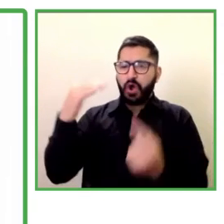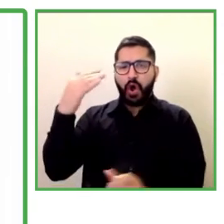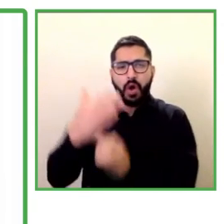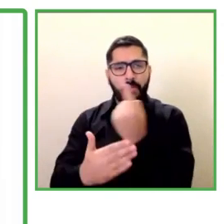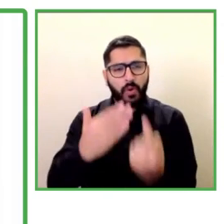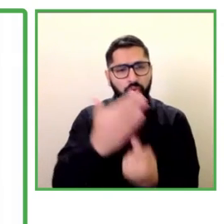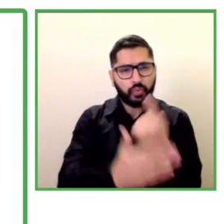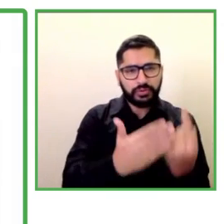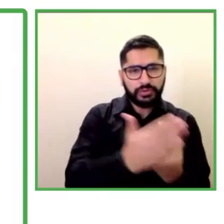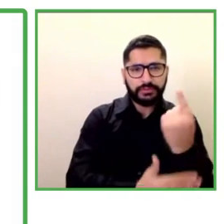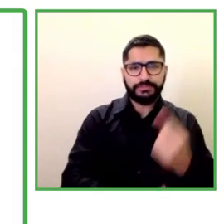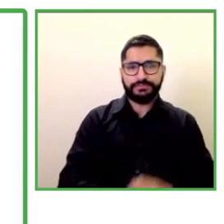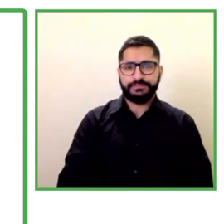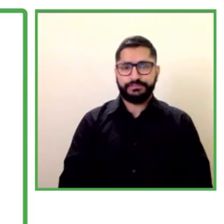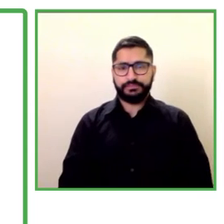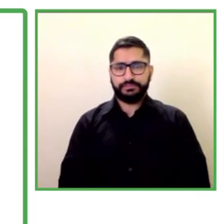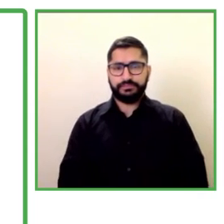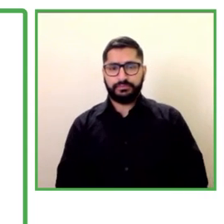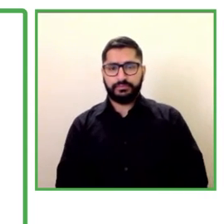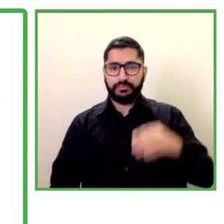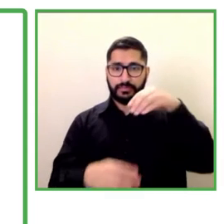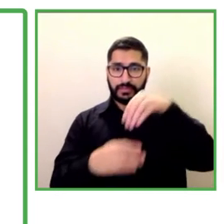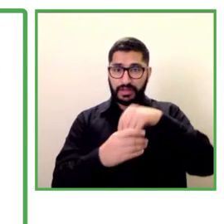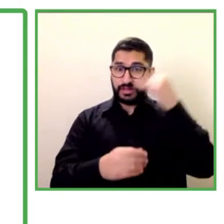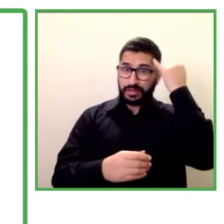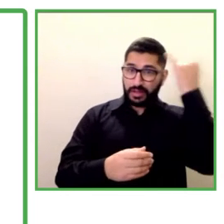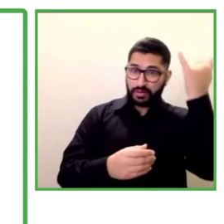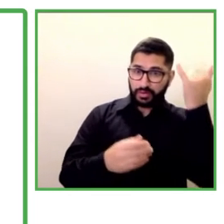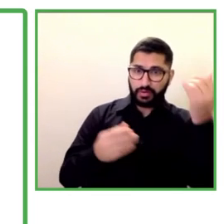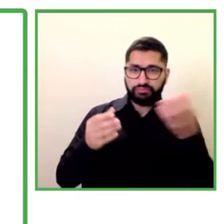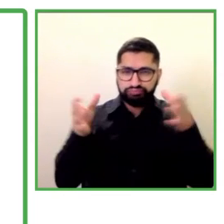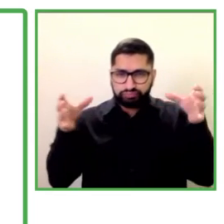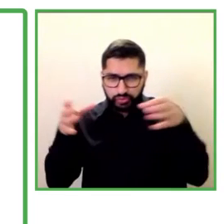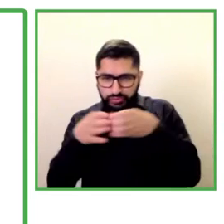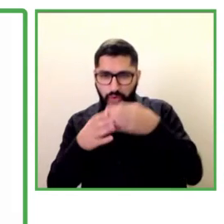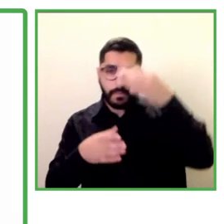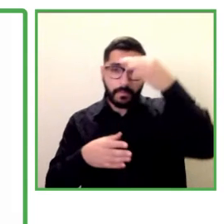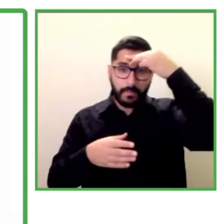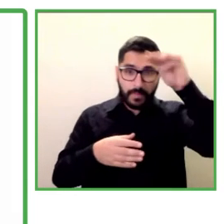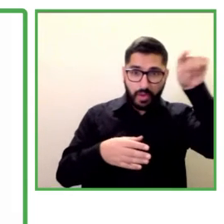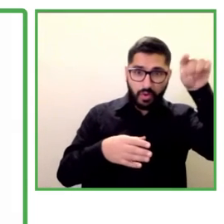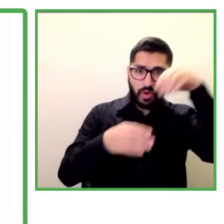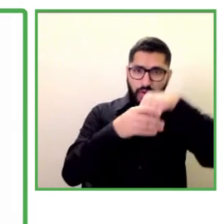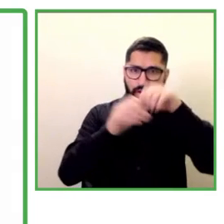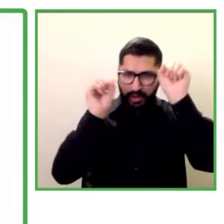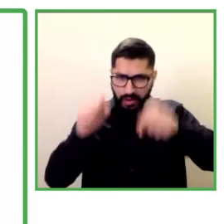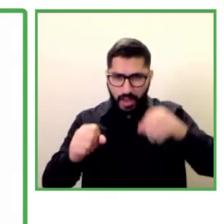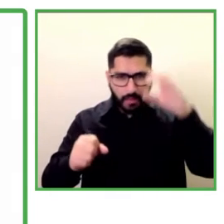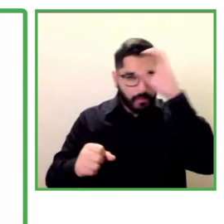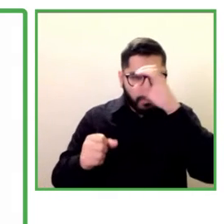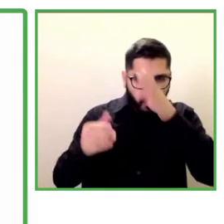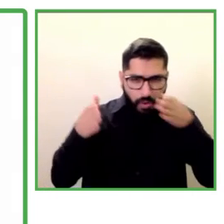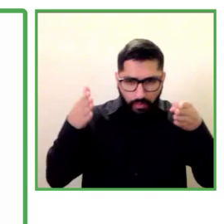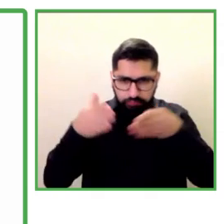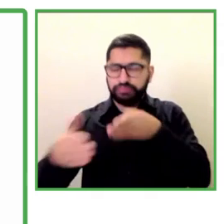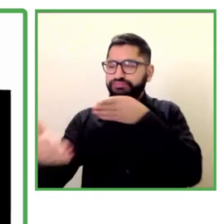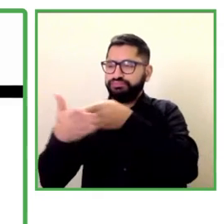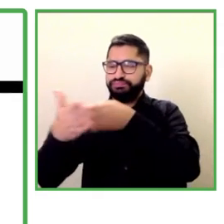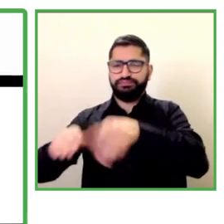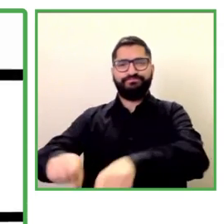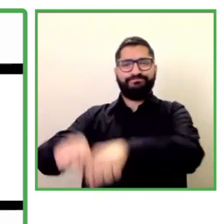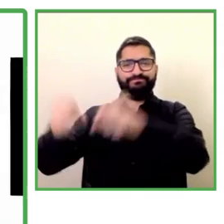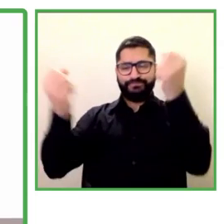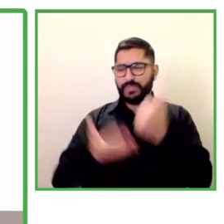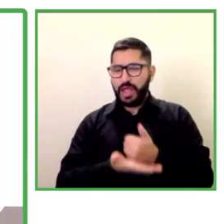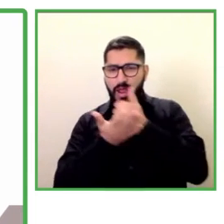Éntrale is an initiative from the Mexican Council of Businesses that wants to close this gap and wants to help companies to strengthen their